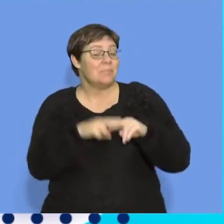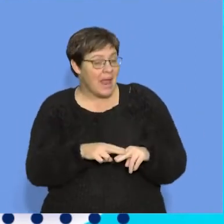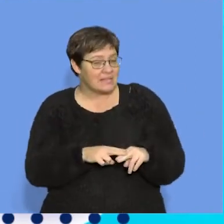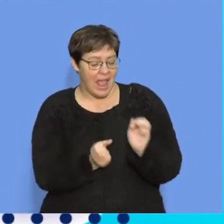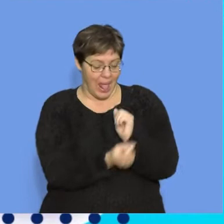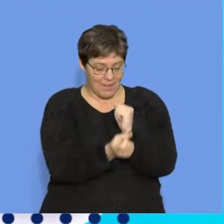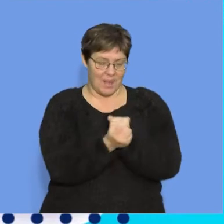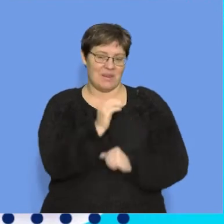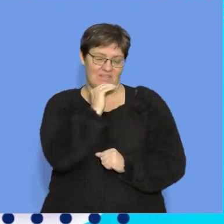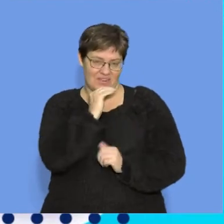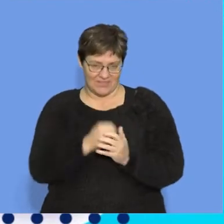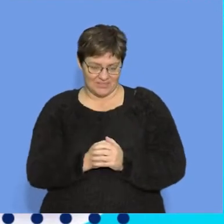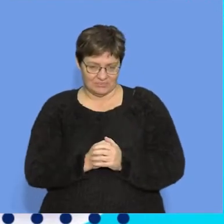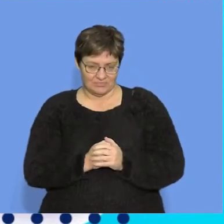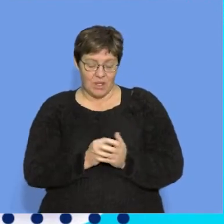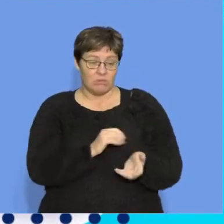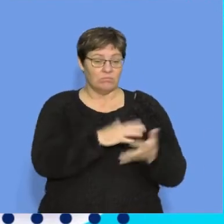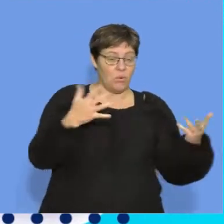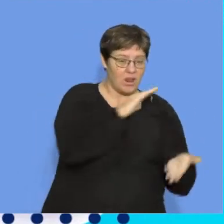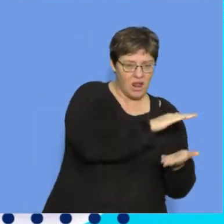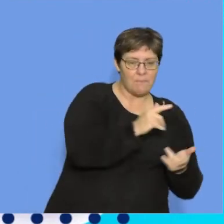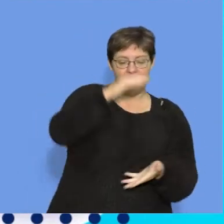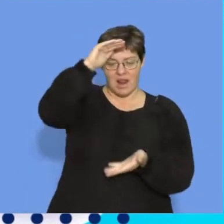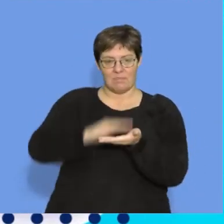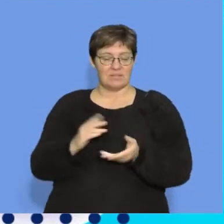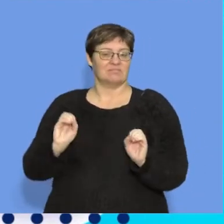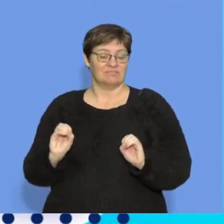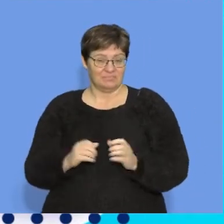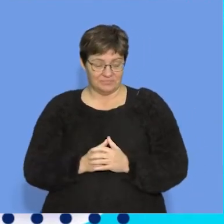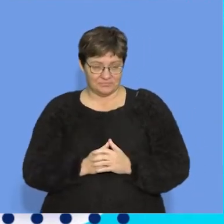going on, if we have an excess of one and there's no limiting reagent.